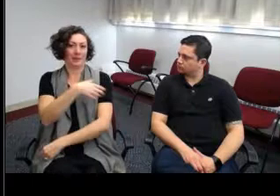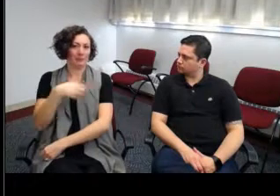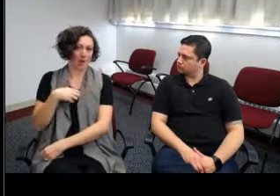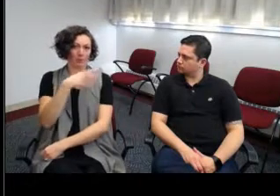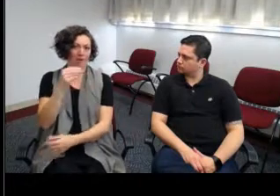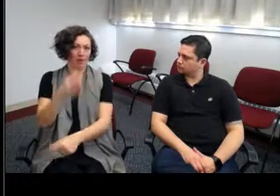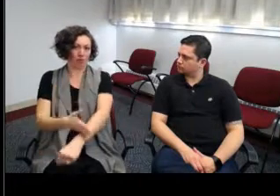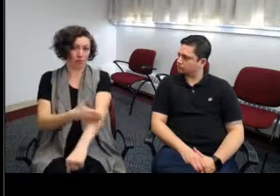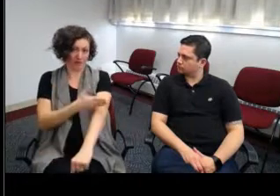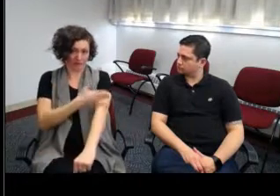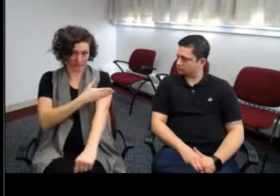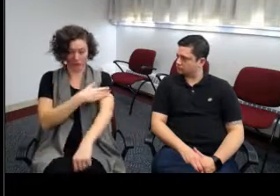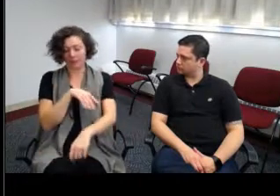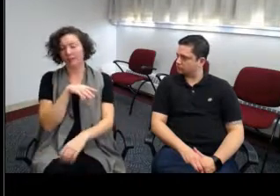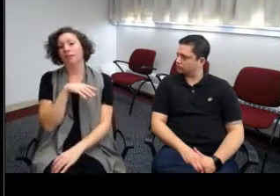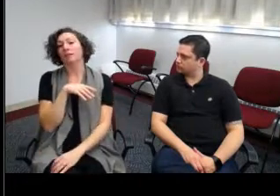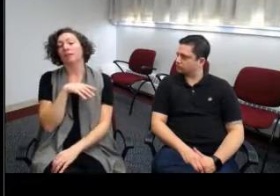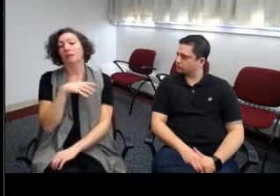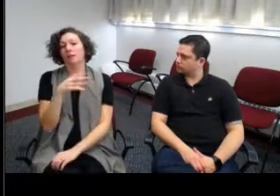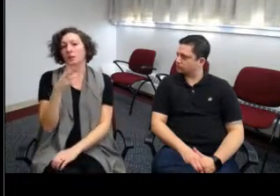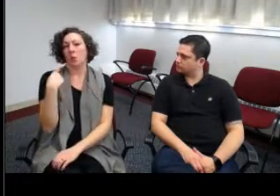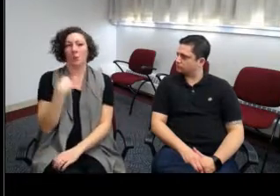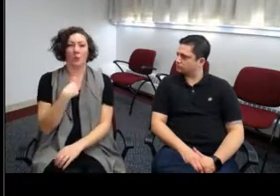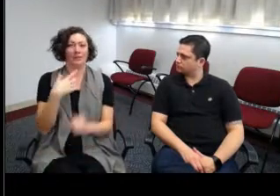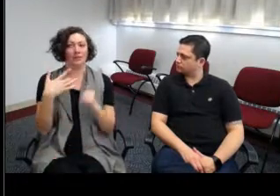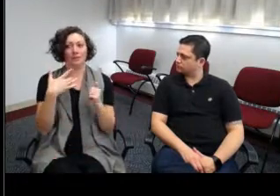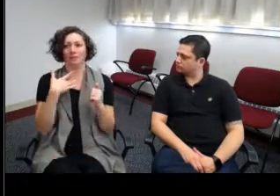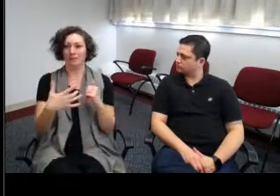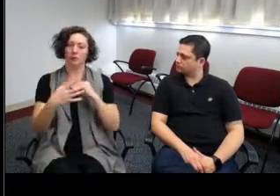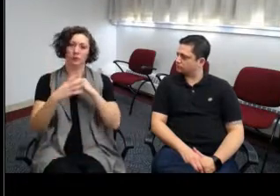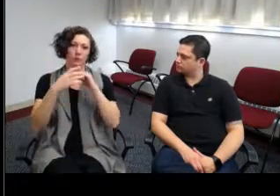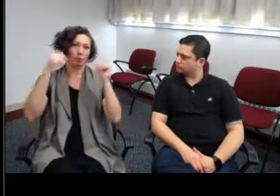and that is the Center for Empowerment and Recovery.